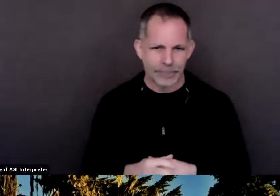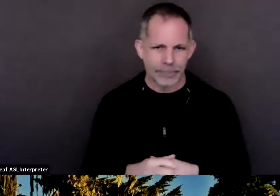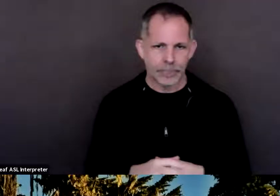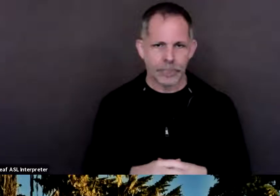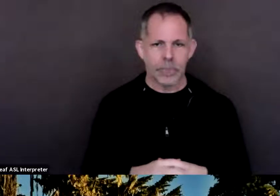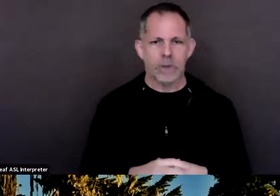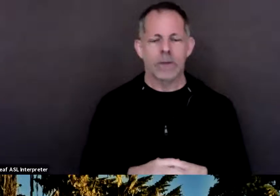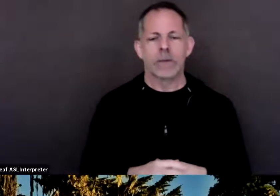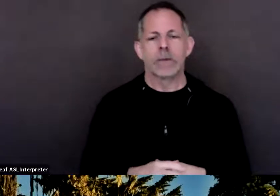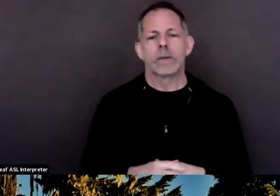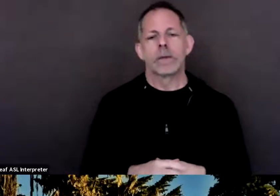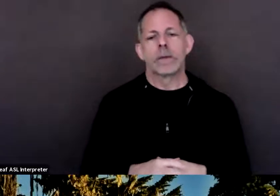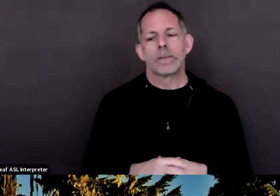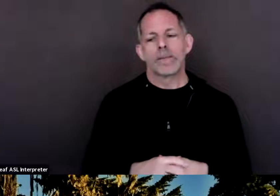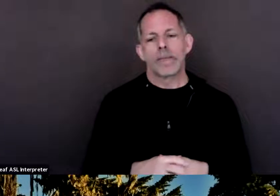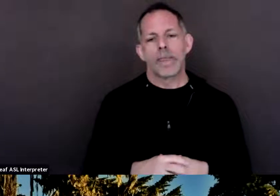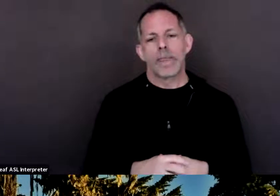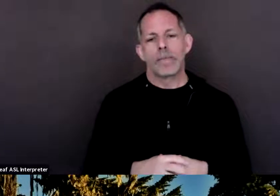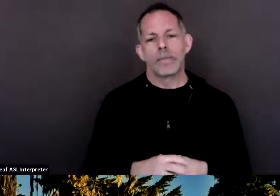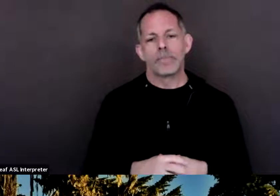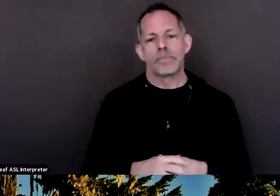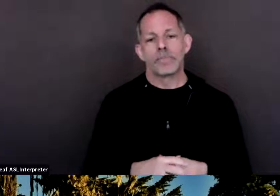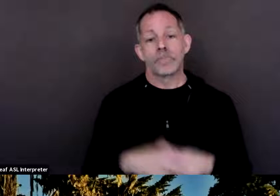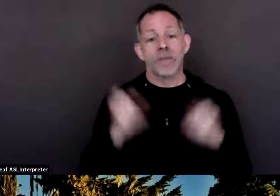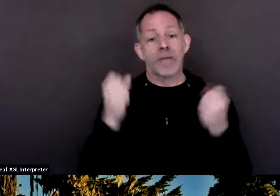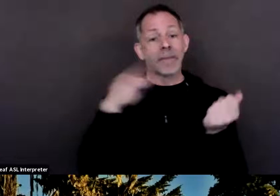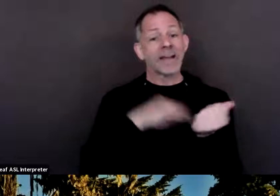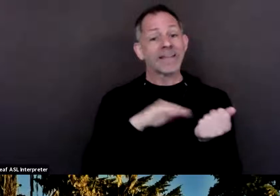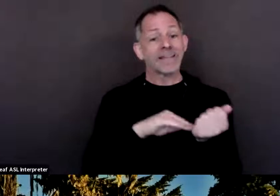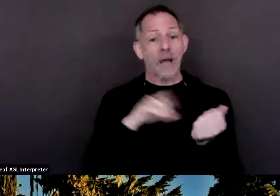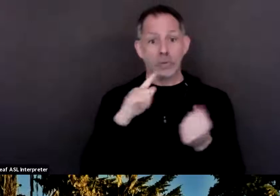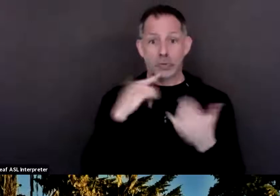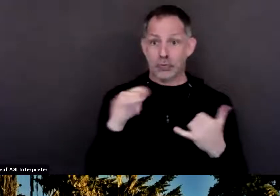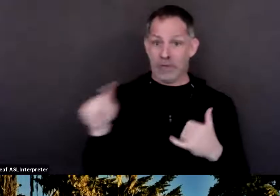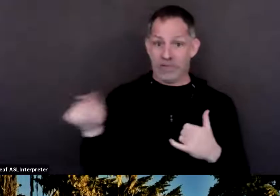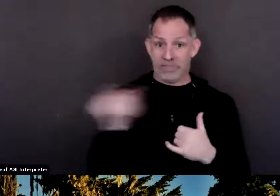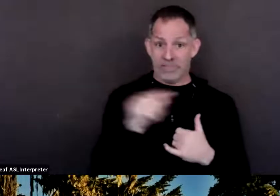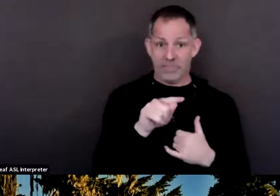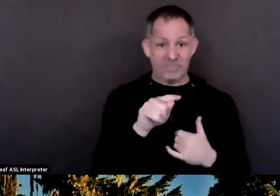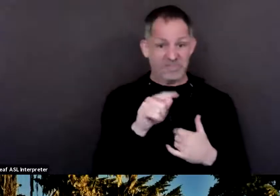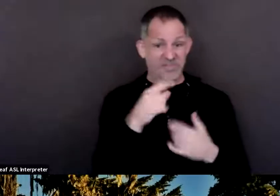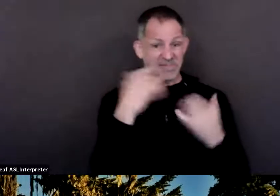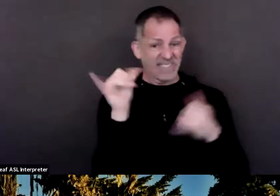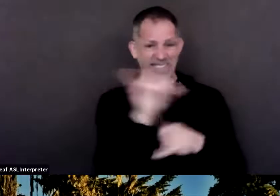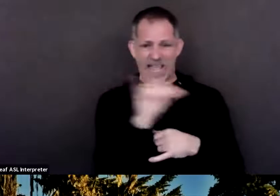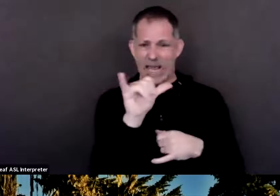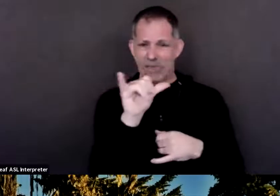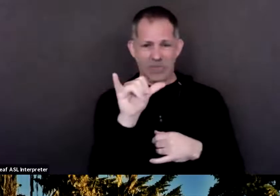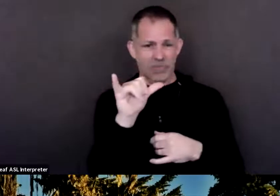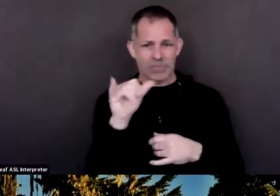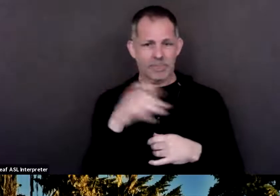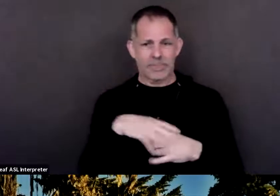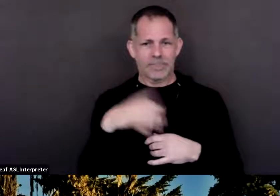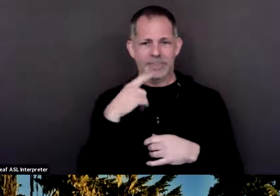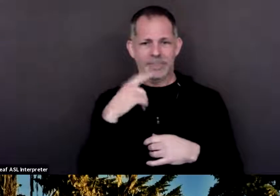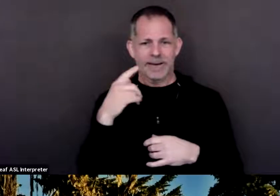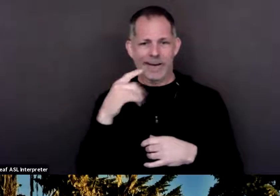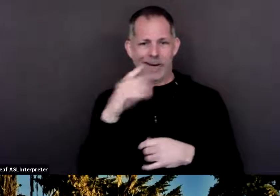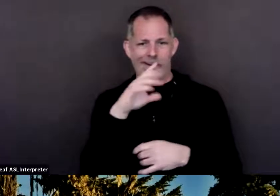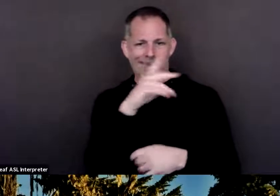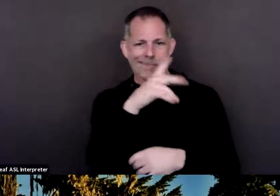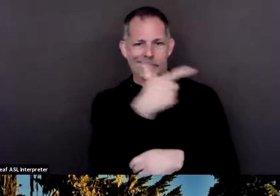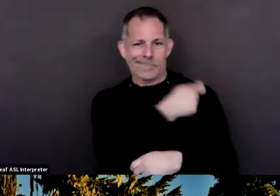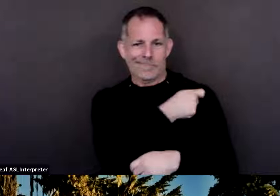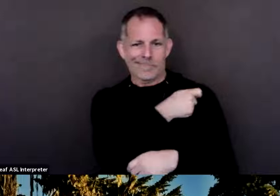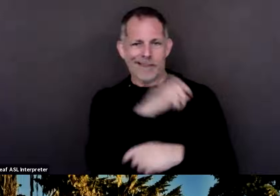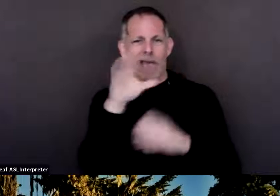So many doctors have said that our current situation is similar to a race between getting people vaccinated and the spread of variants causing a forced